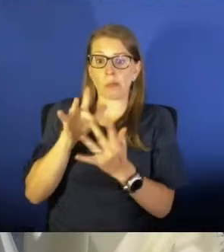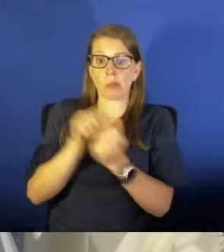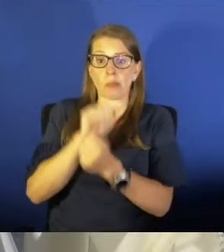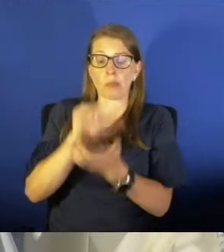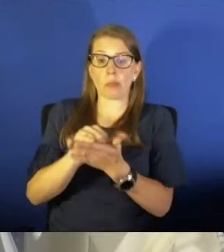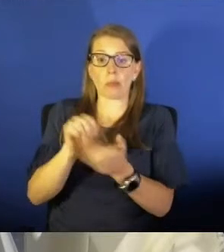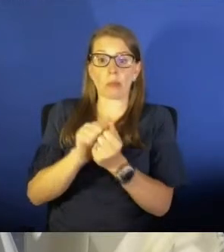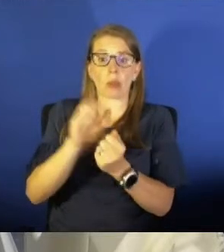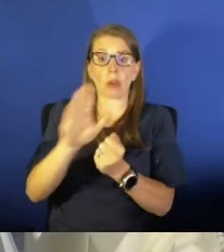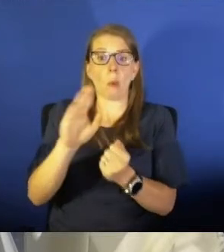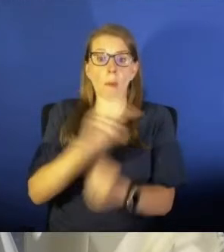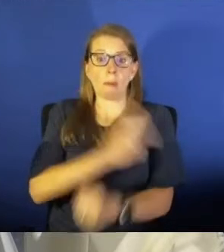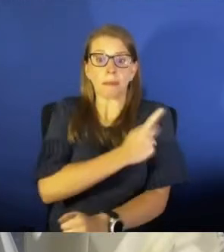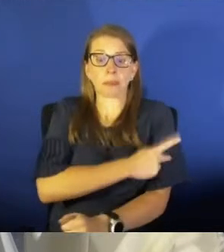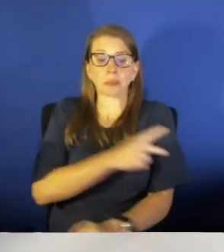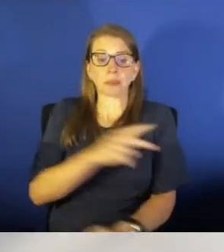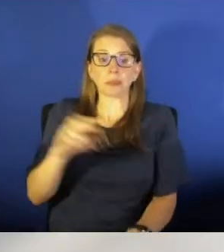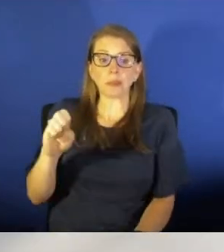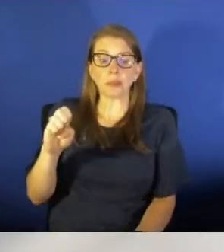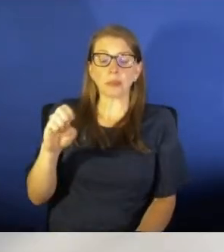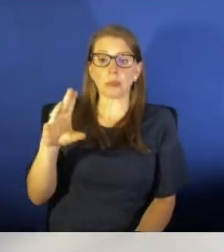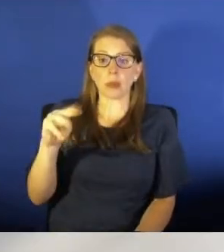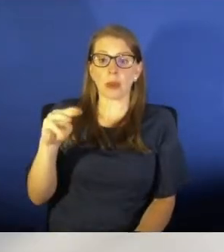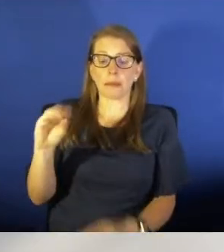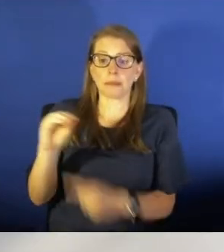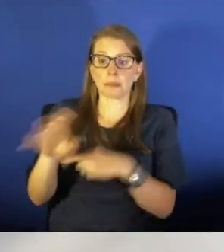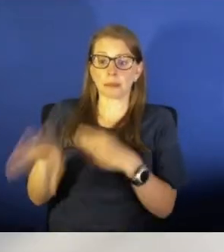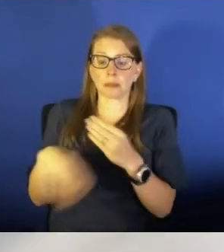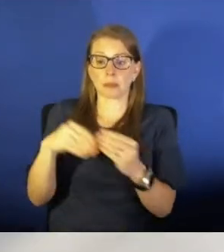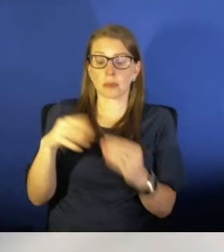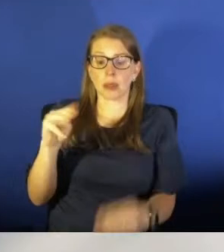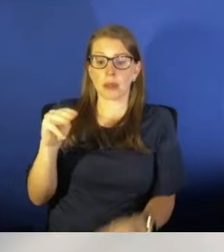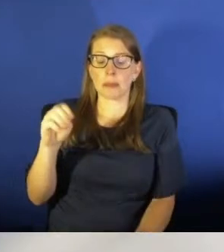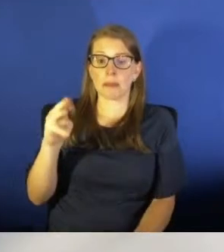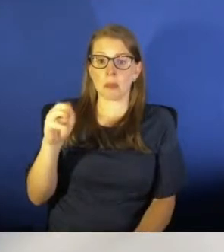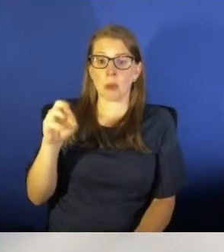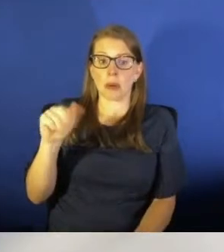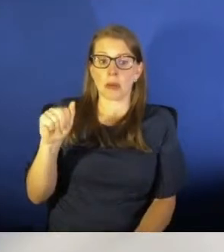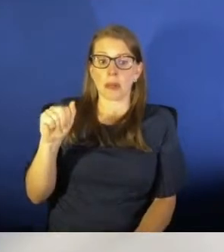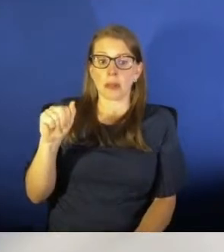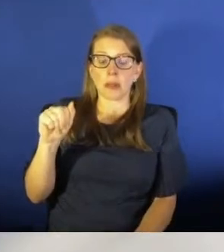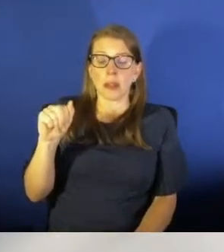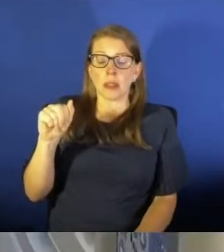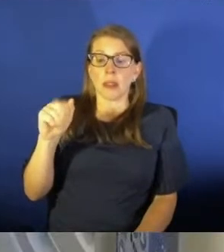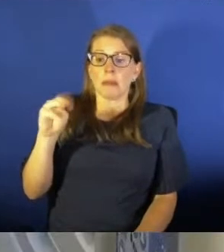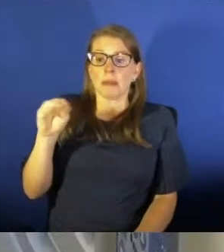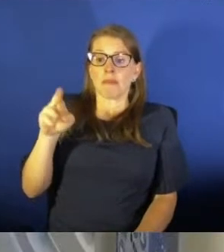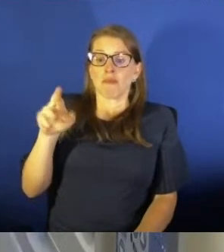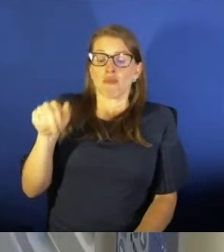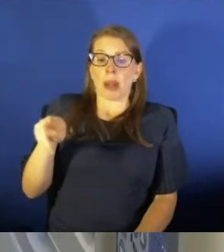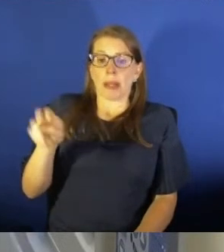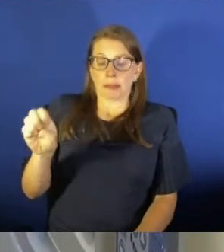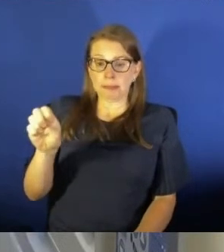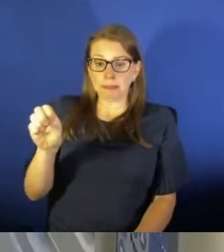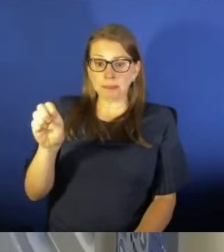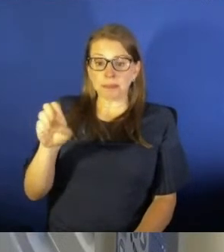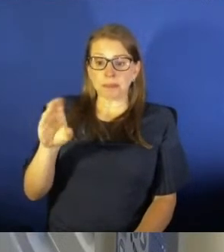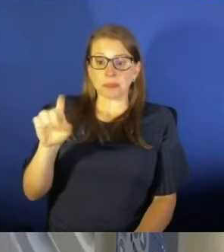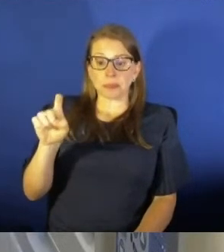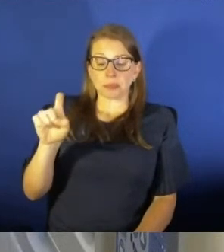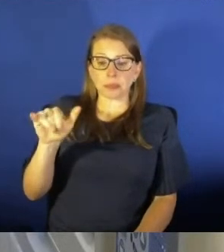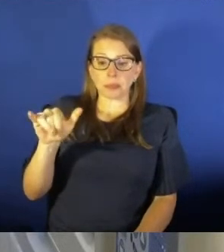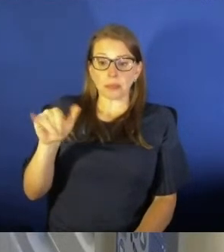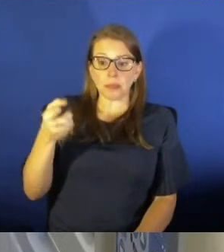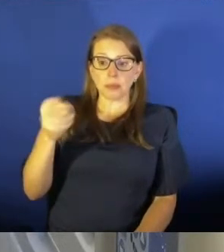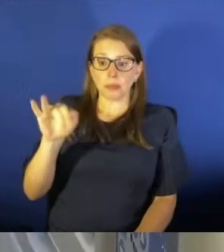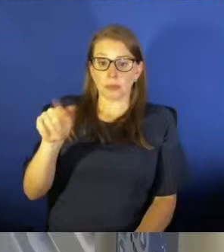Yep. So ECMO stands for extracorporeal membrane oxygenation, and basically it is taking the bypass machine that we use in the operating